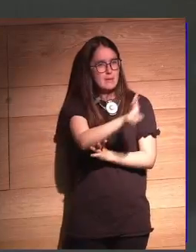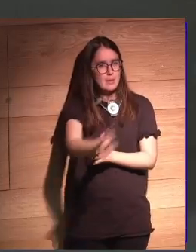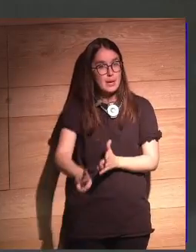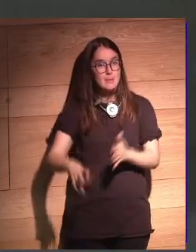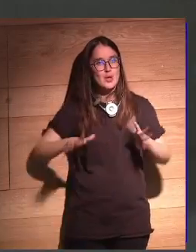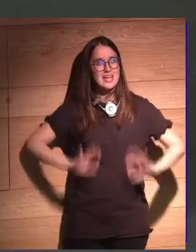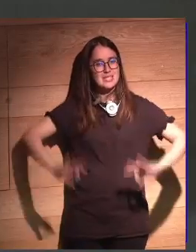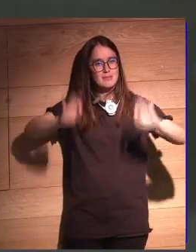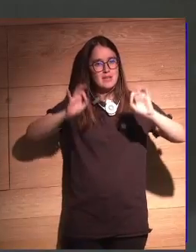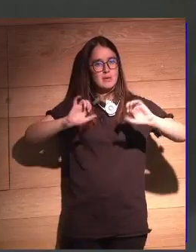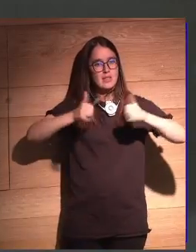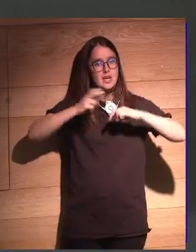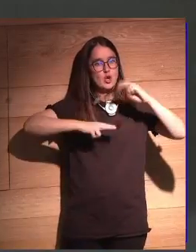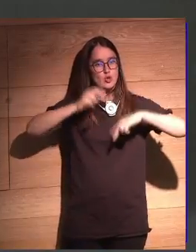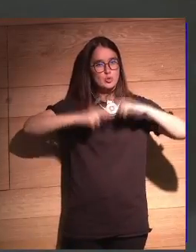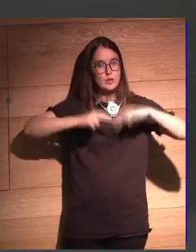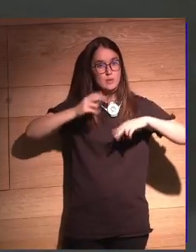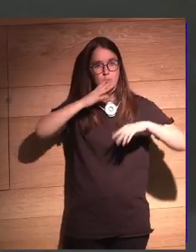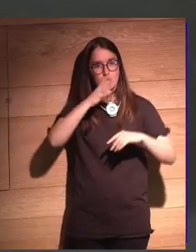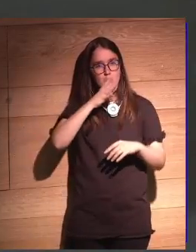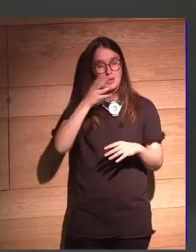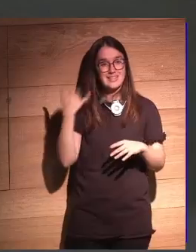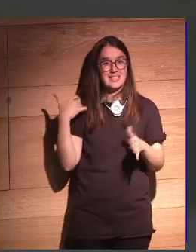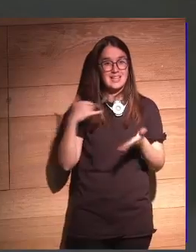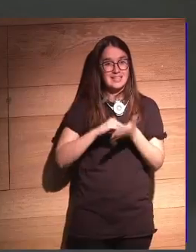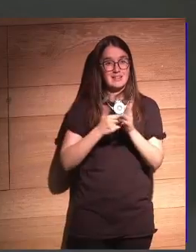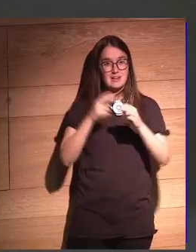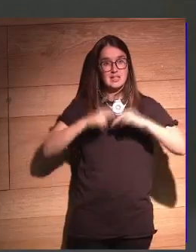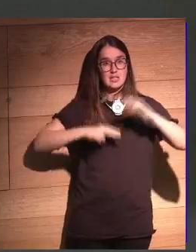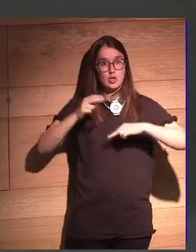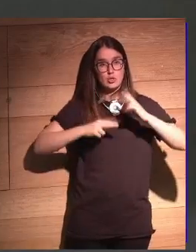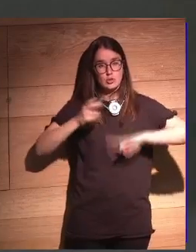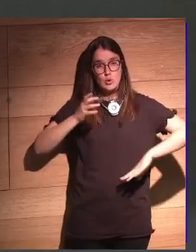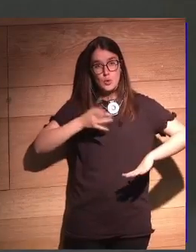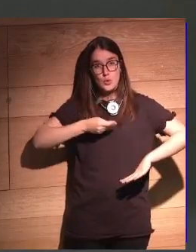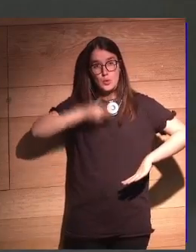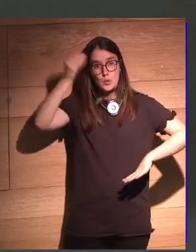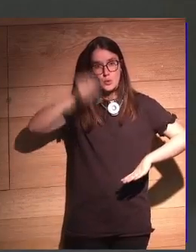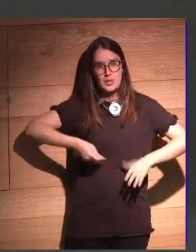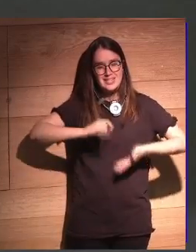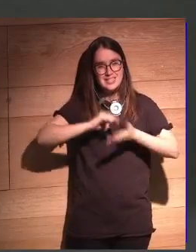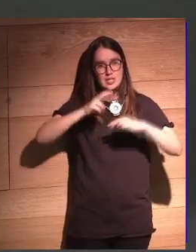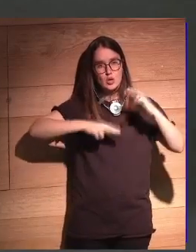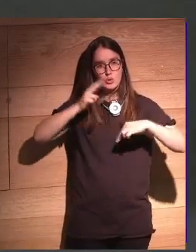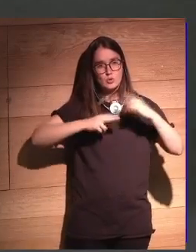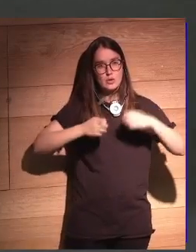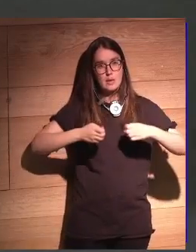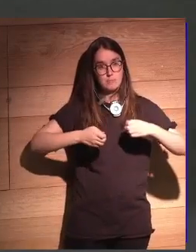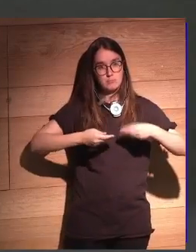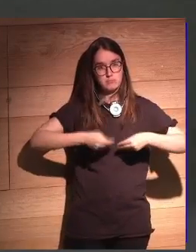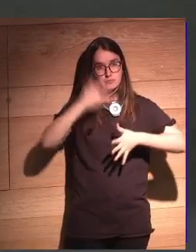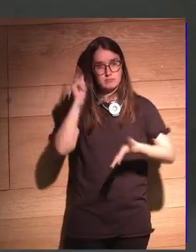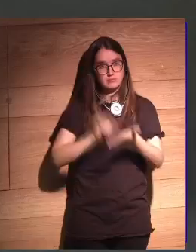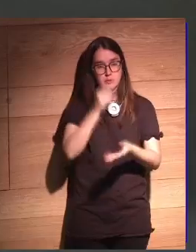can subscribe. But let's start building, because the building techniques are really